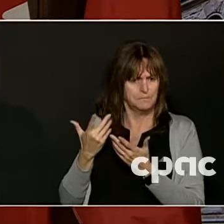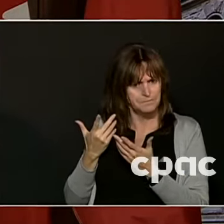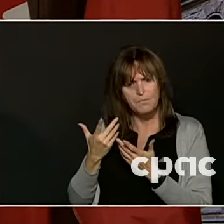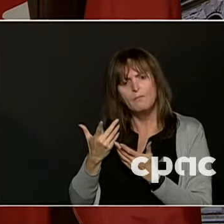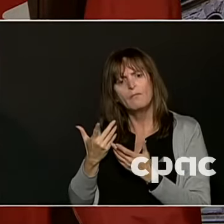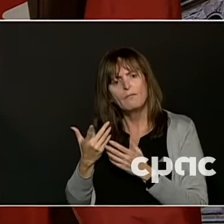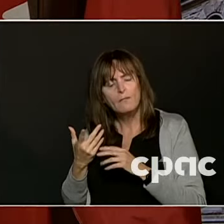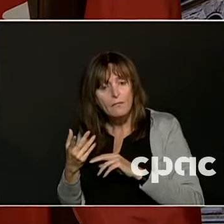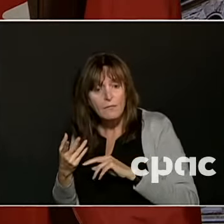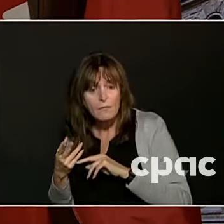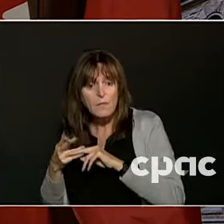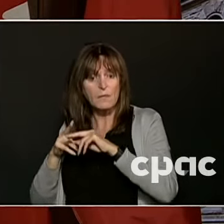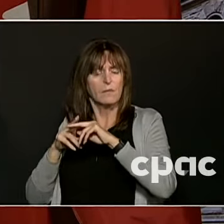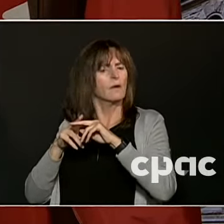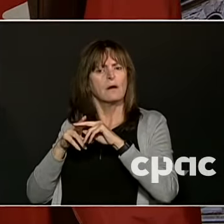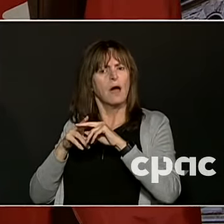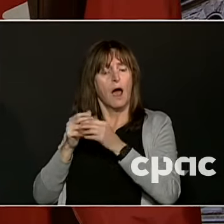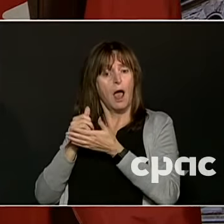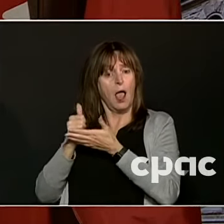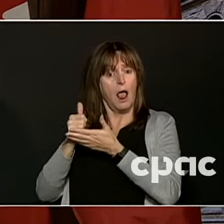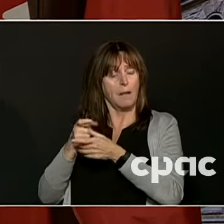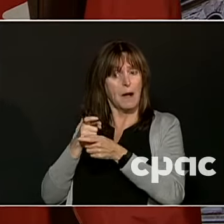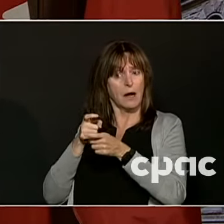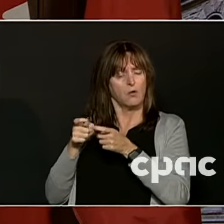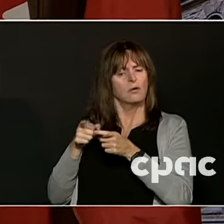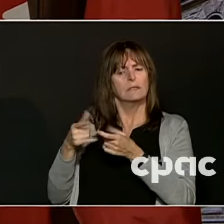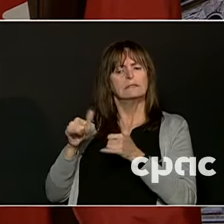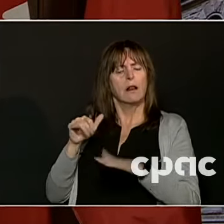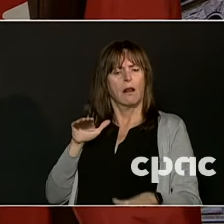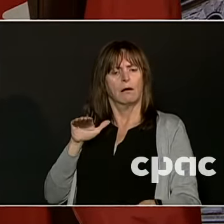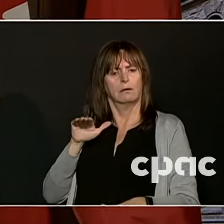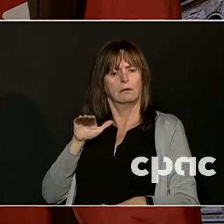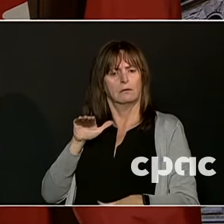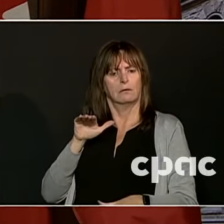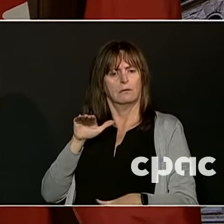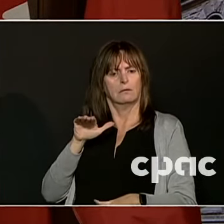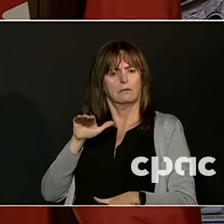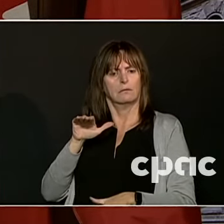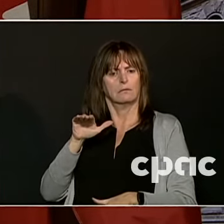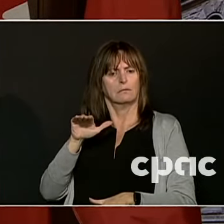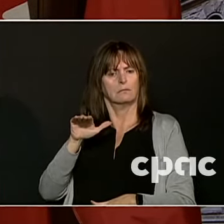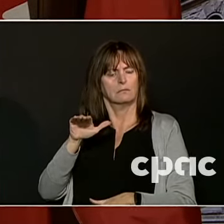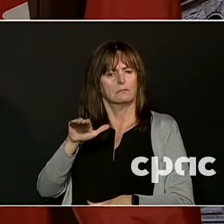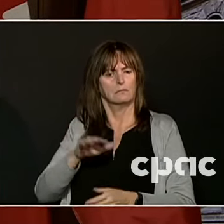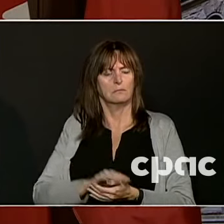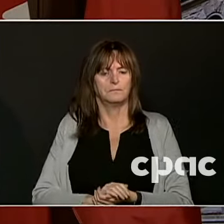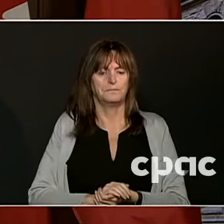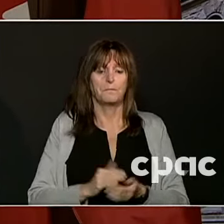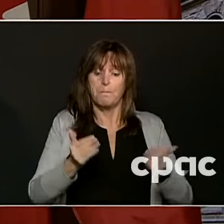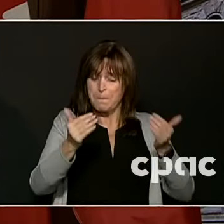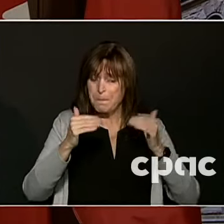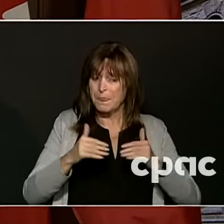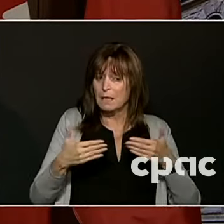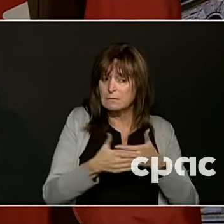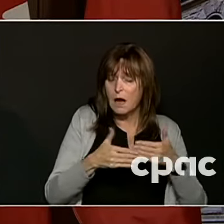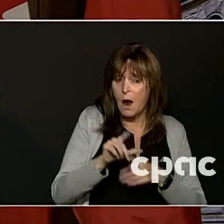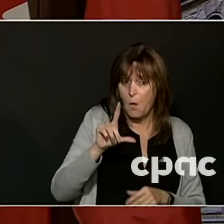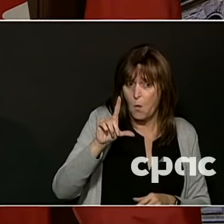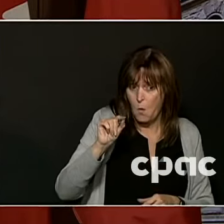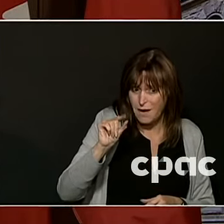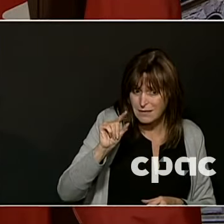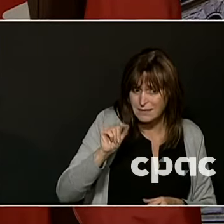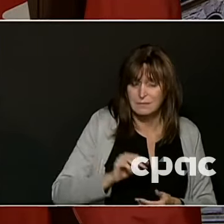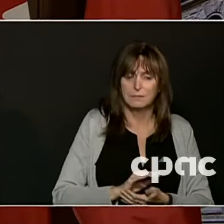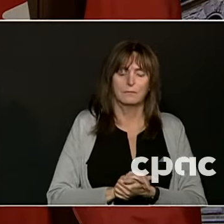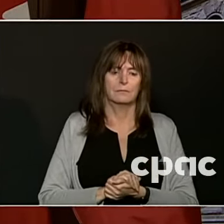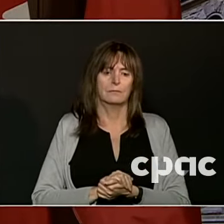it. Then just concluding again on slide 20, which are the key findings to reiterate. The key indicators of the